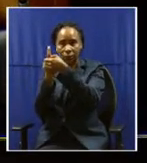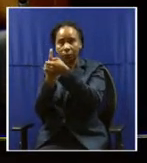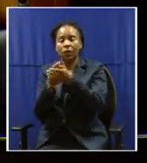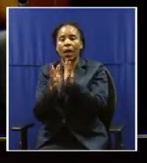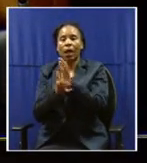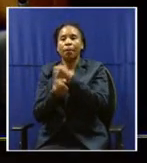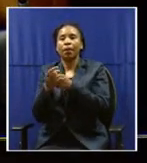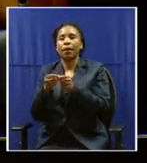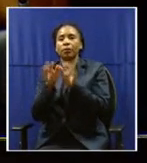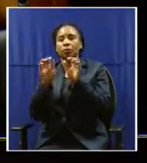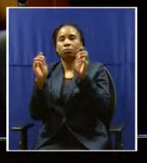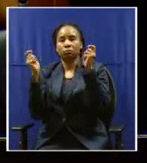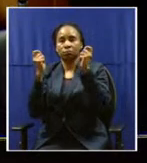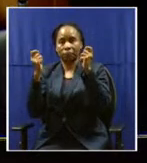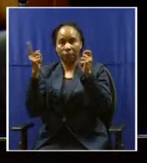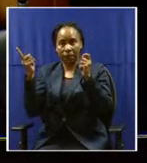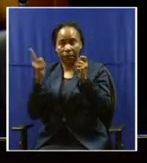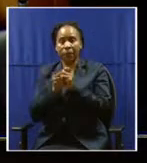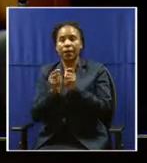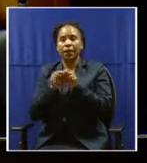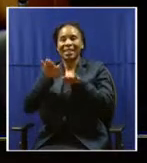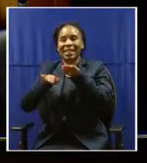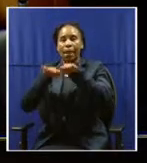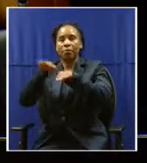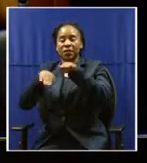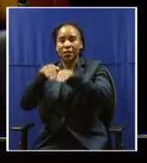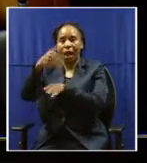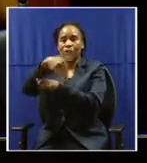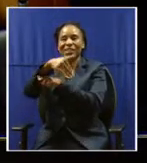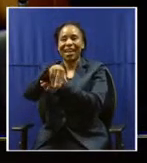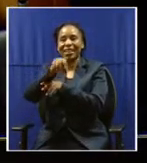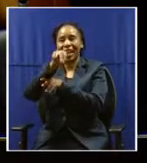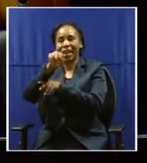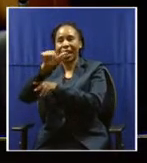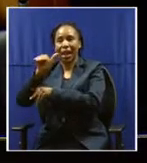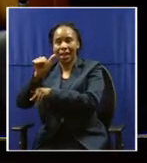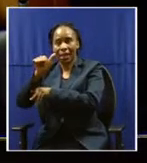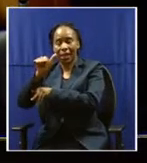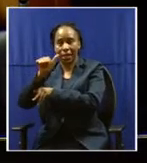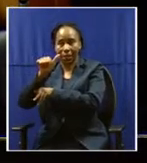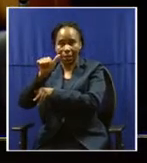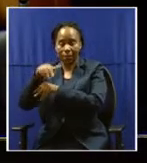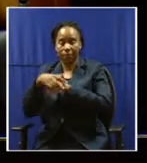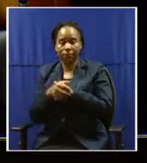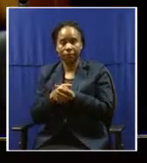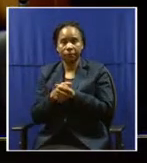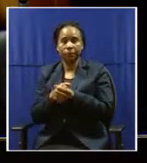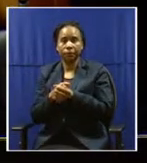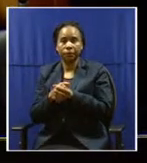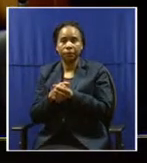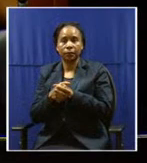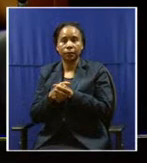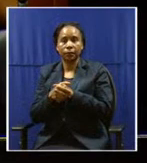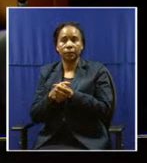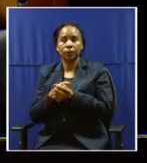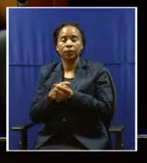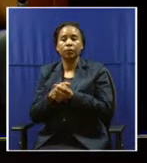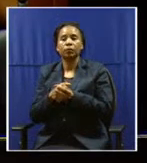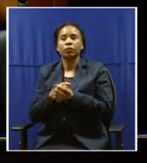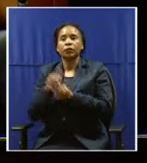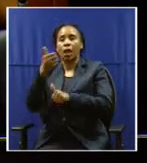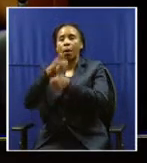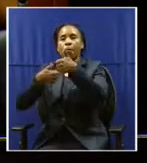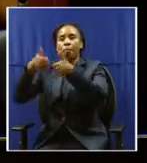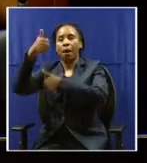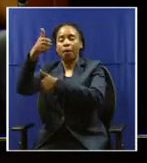steps next to the main foyer outside the National Assembly chamber. The Chief Whip of